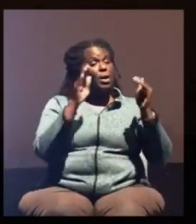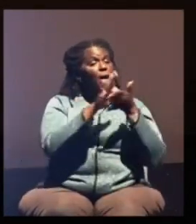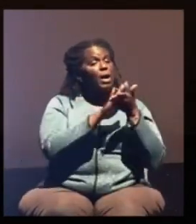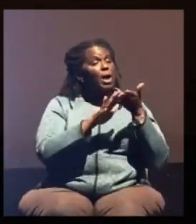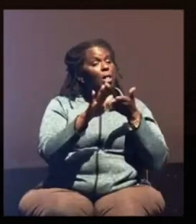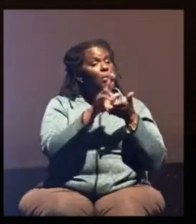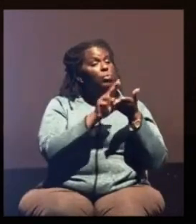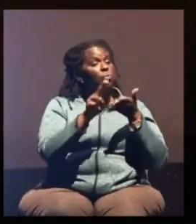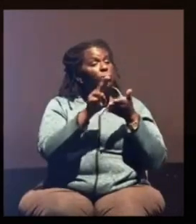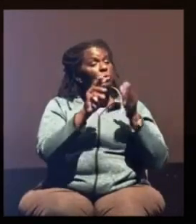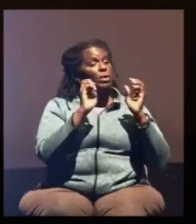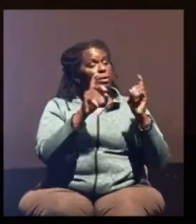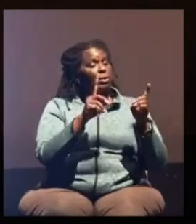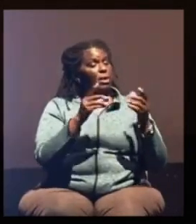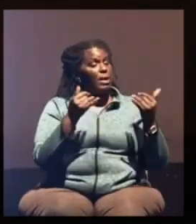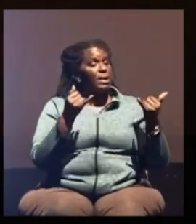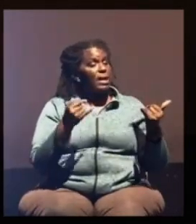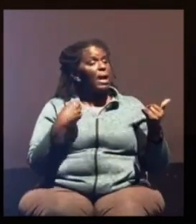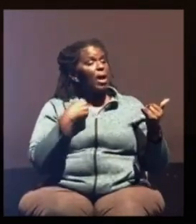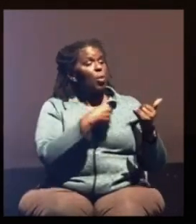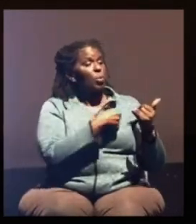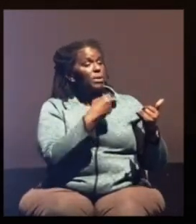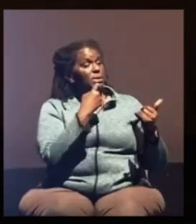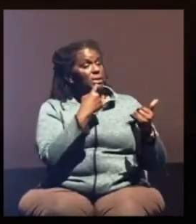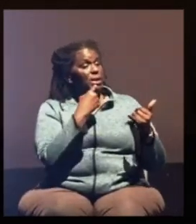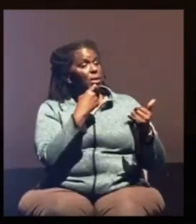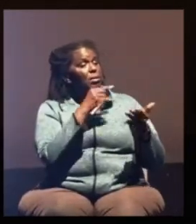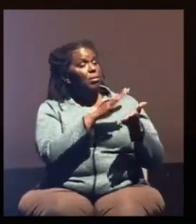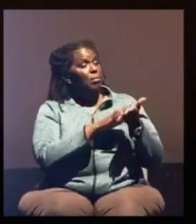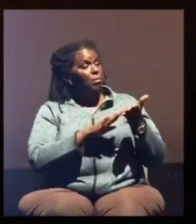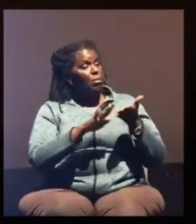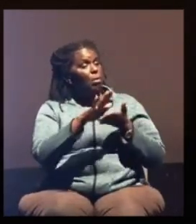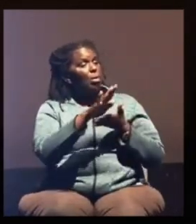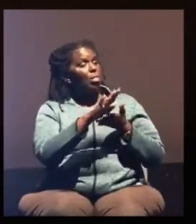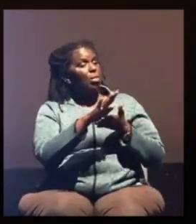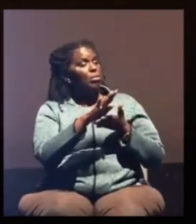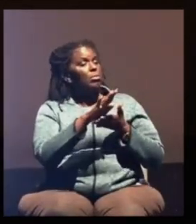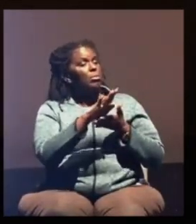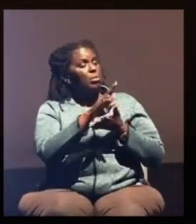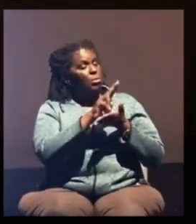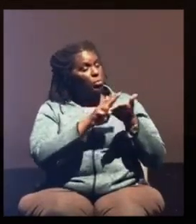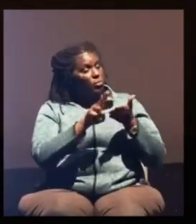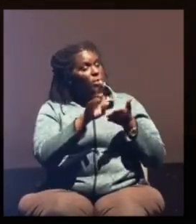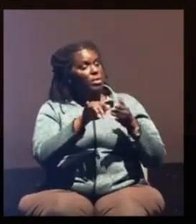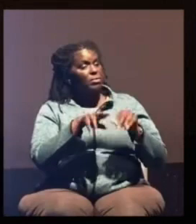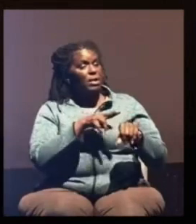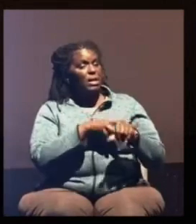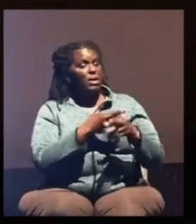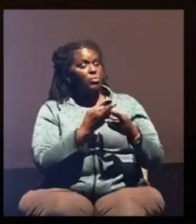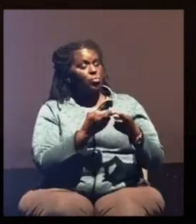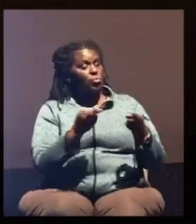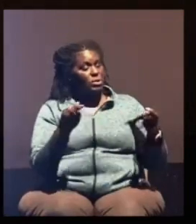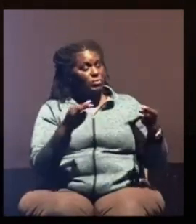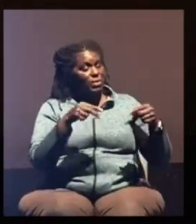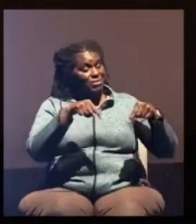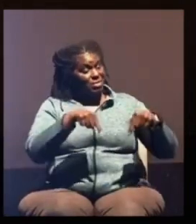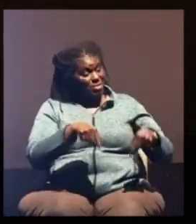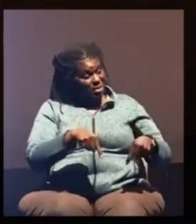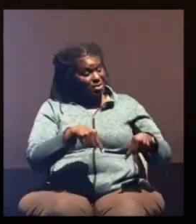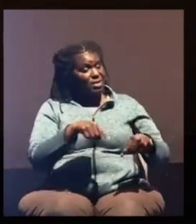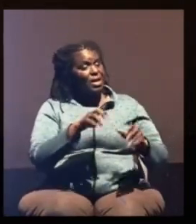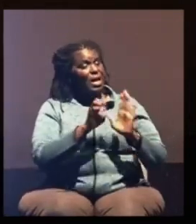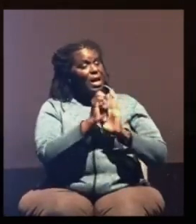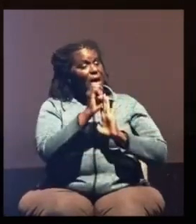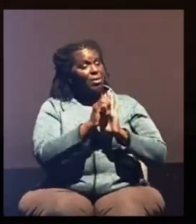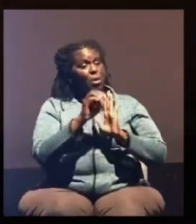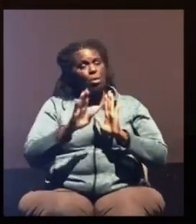to say that higher education is the natural resources of this era. In other eras, oil and timber and gold and